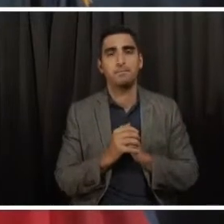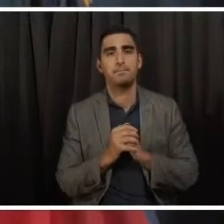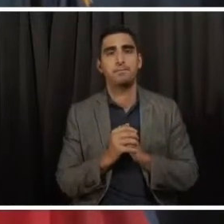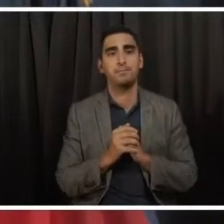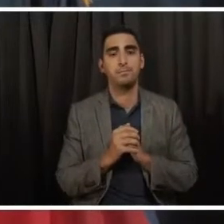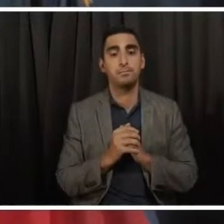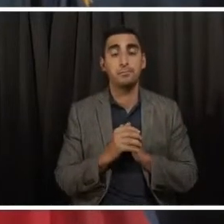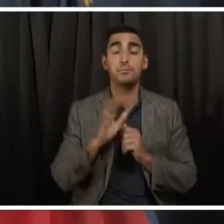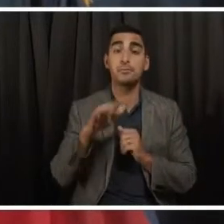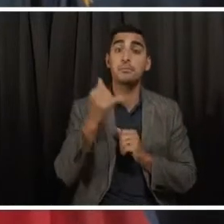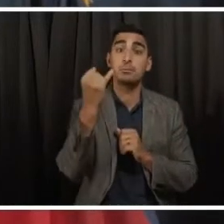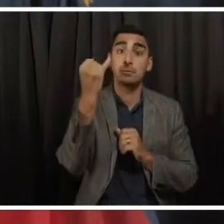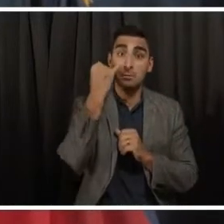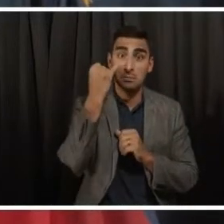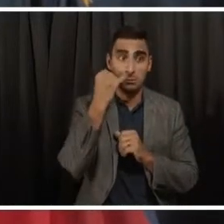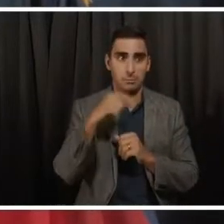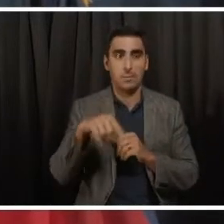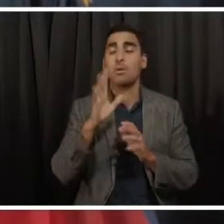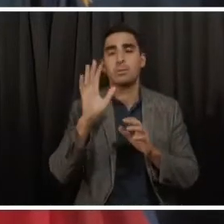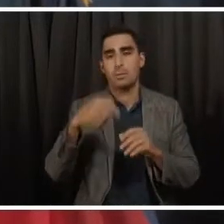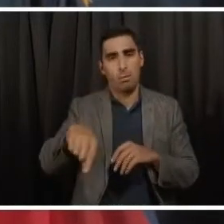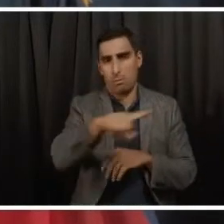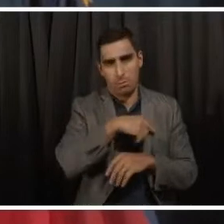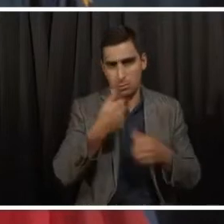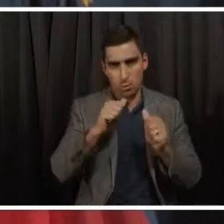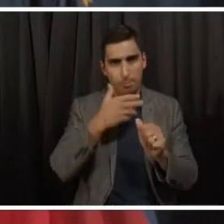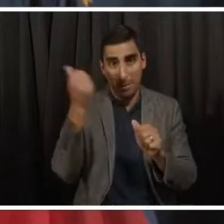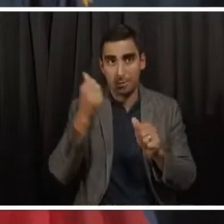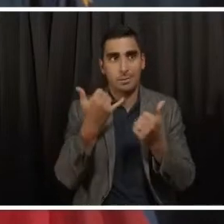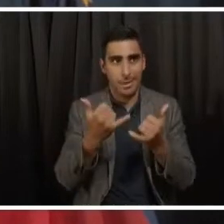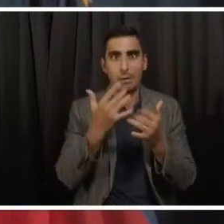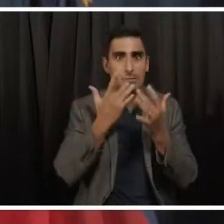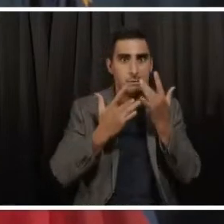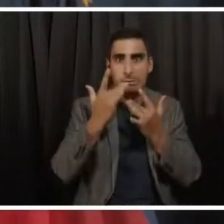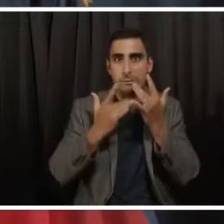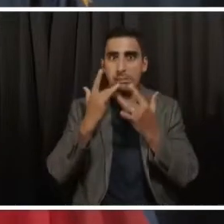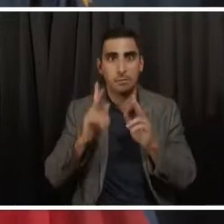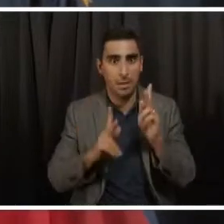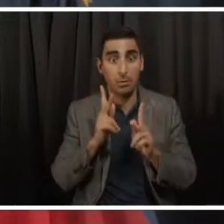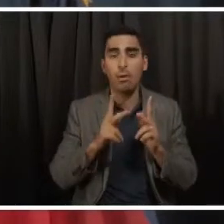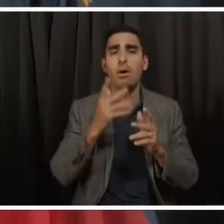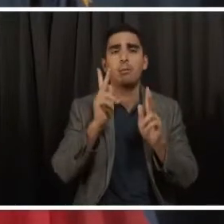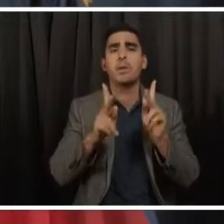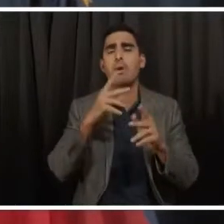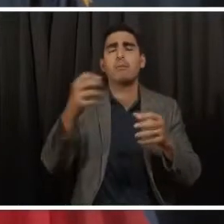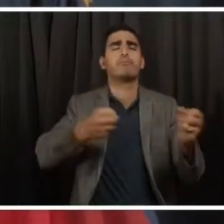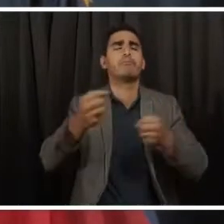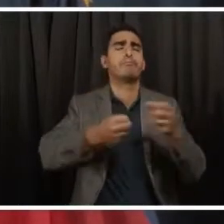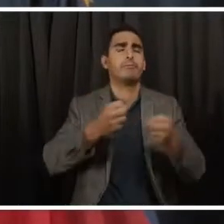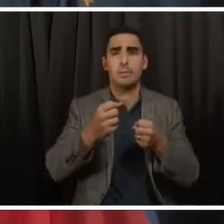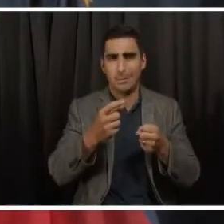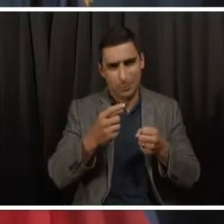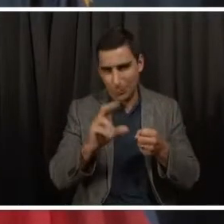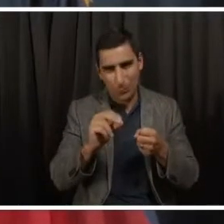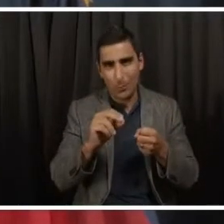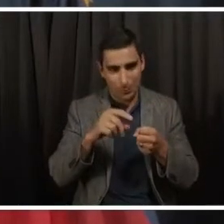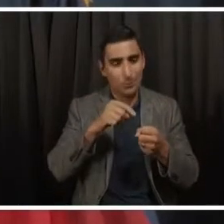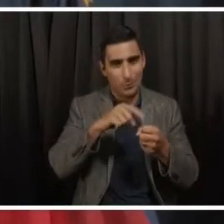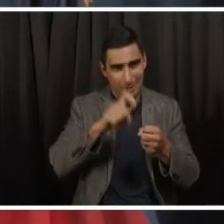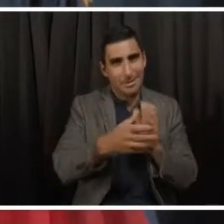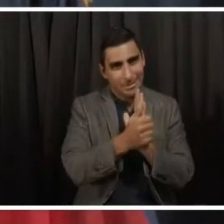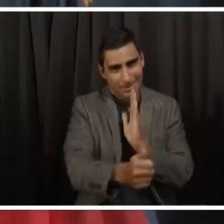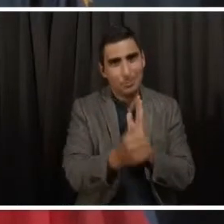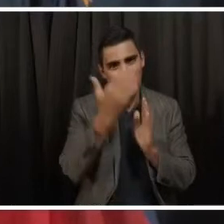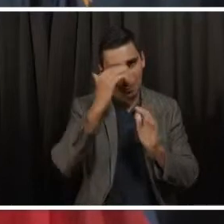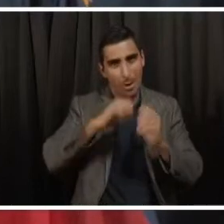canceled. But everybody's trying their best. The workforce is stretched thin. We need qualified people to do this work. Not just anybody can administer a shot. They need to be